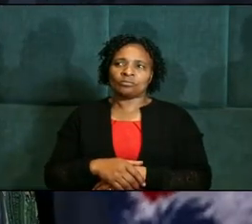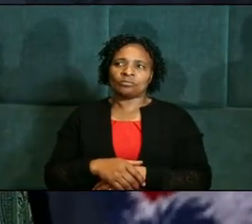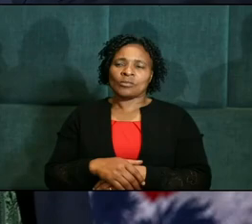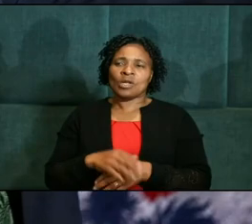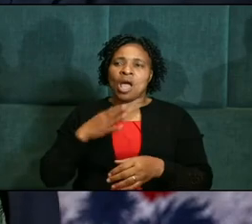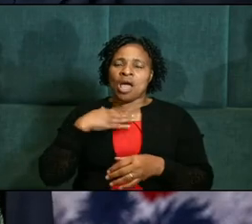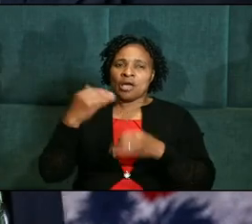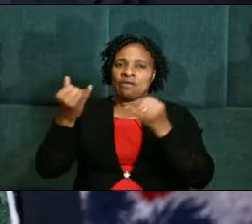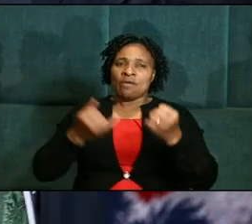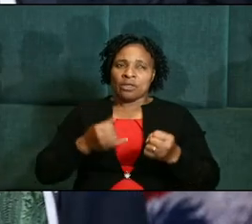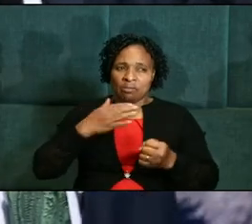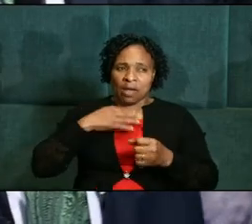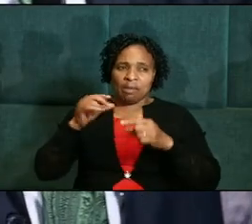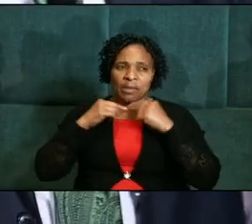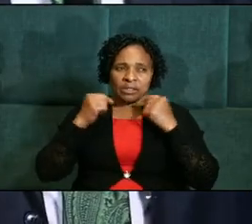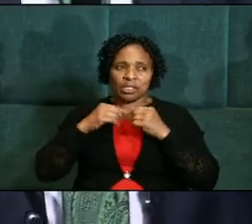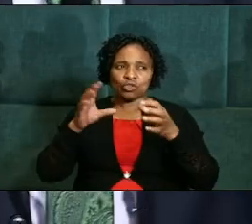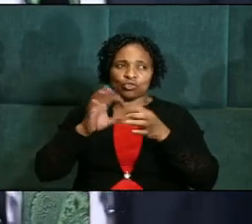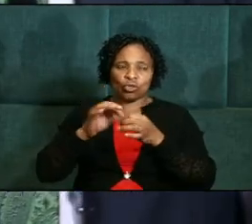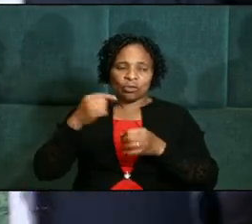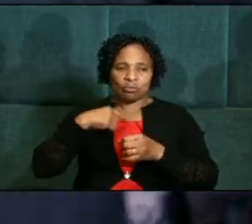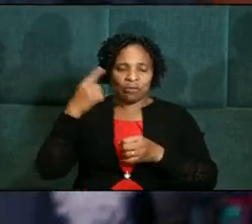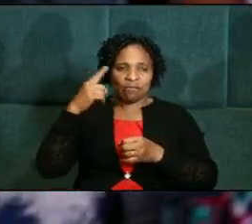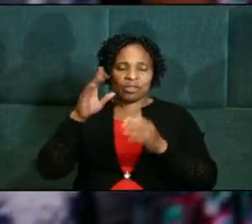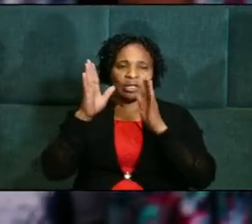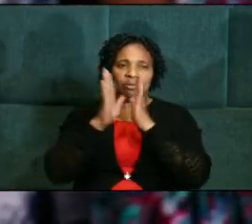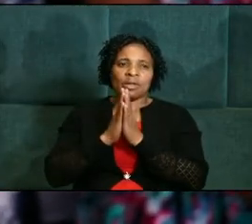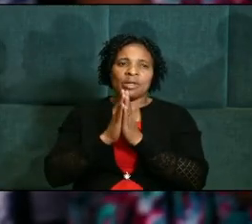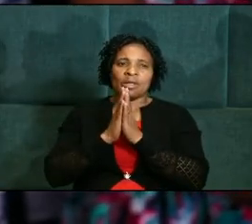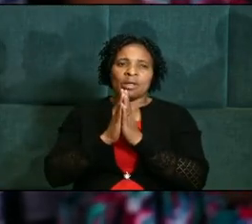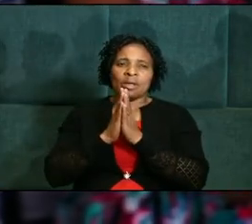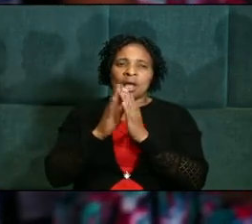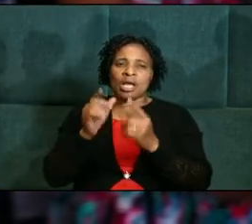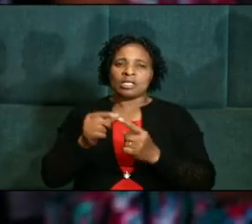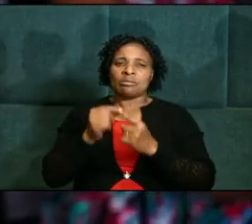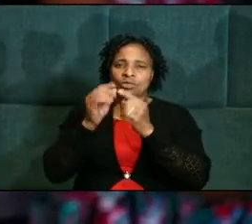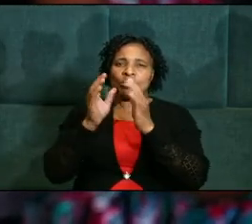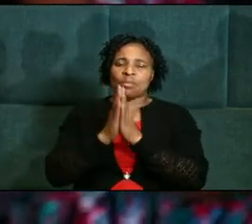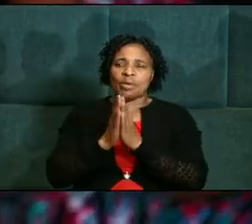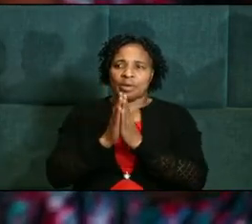Pastor, join me to pray this special prayer.